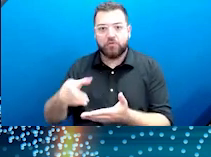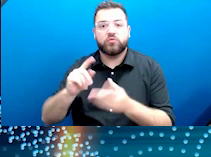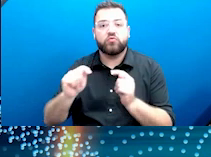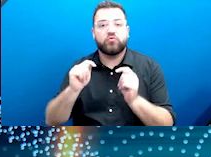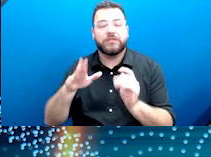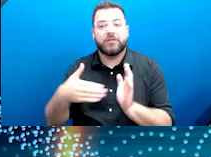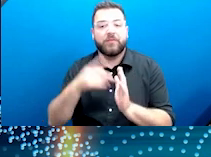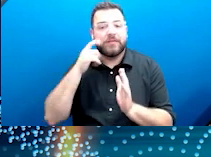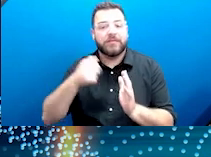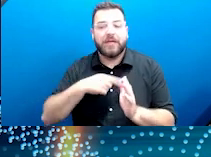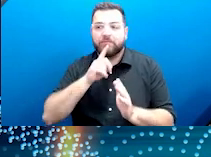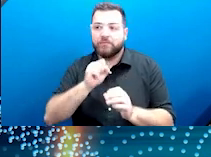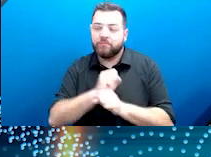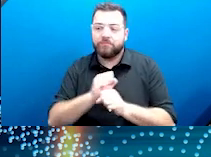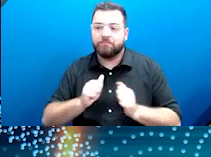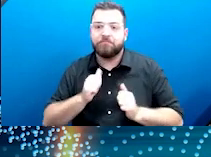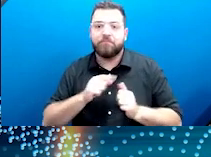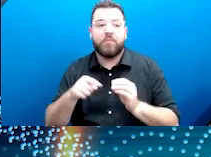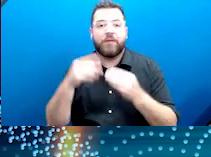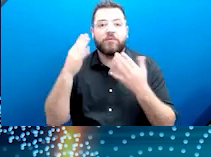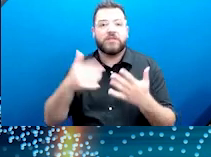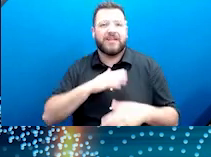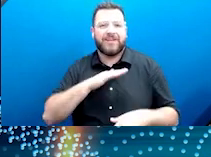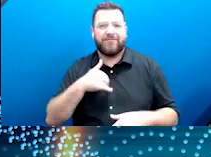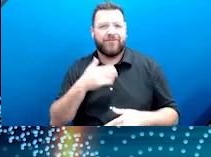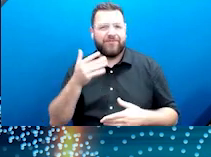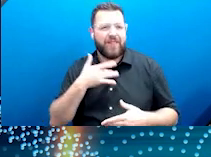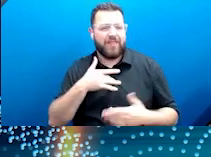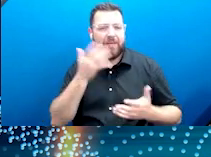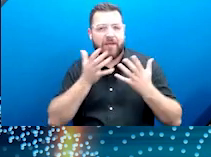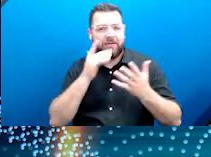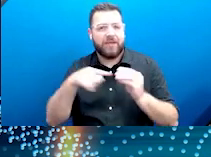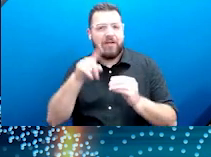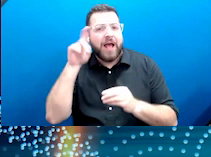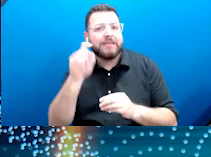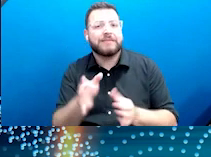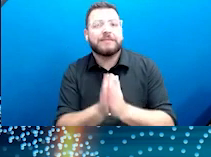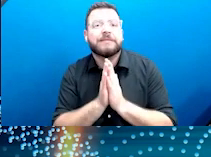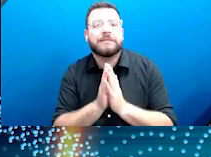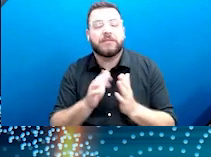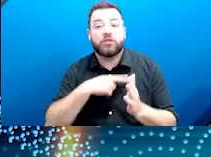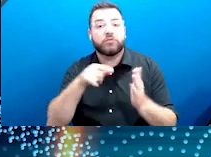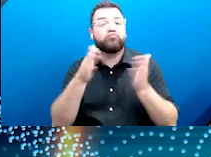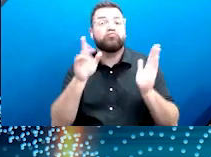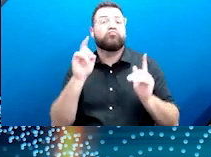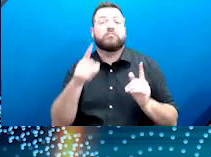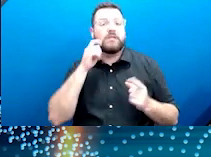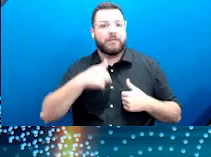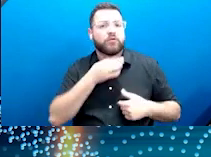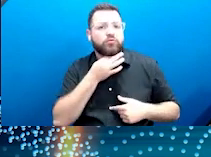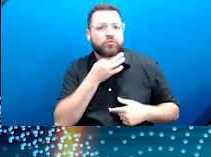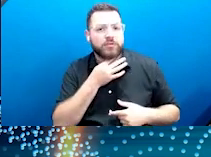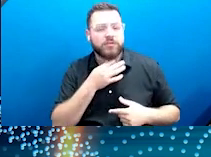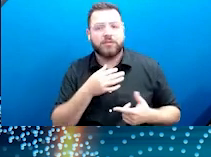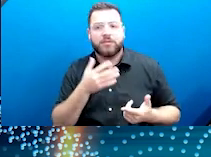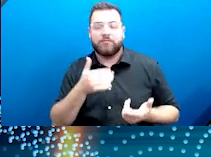about information, and I never thought to be embarrassed about a question. I just asked openly because I want to know. And I might even annoy you with